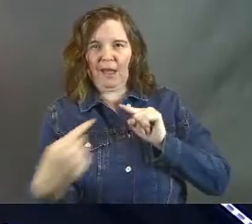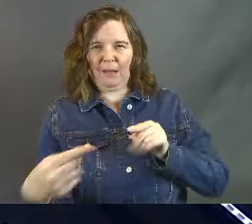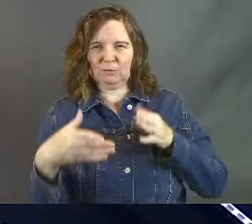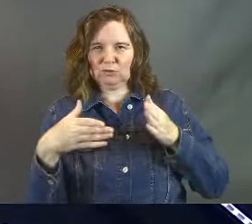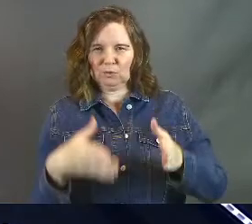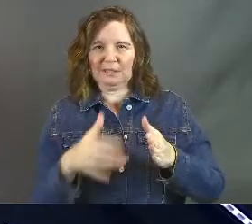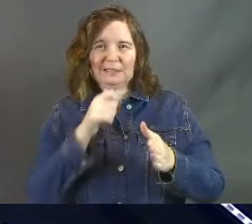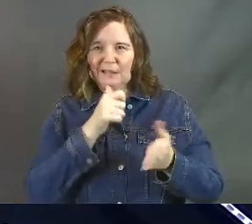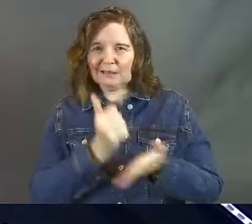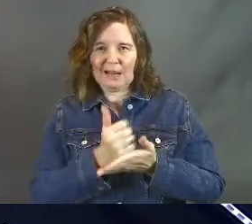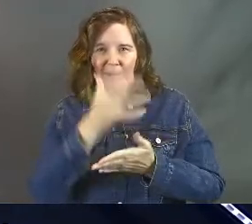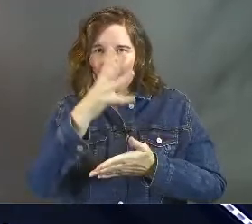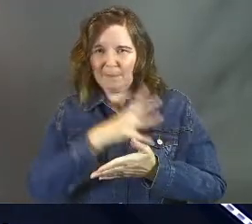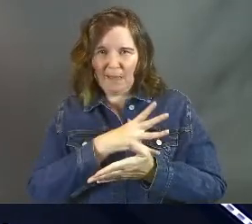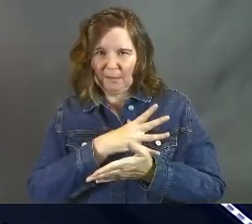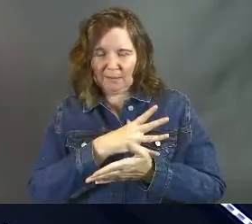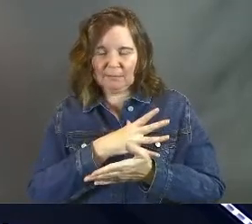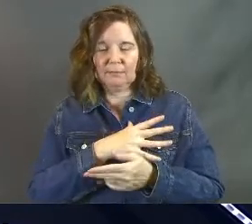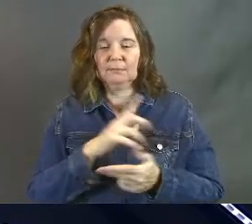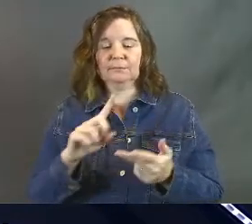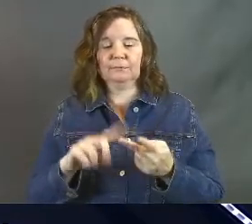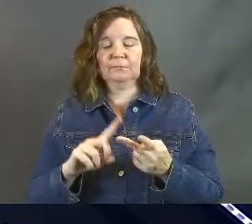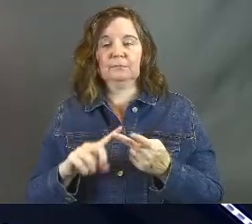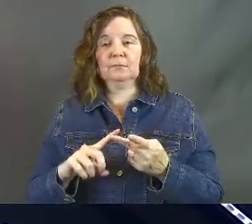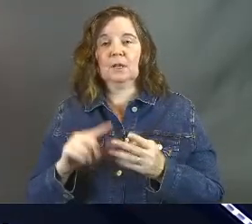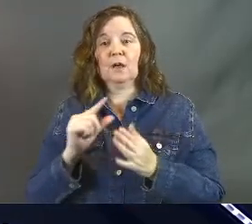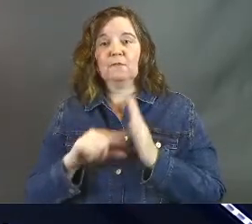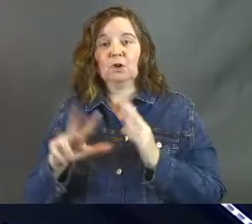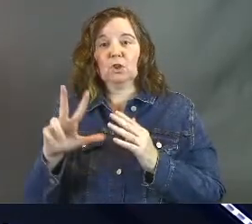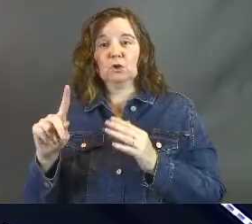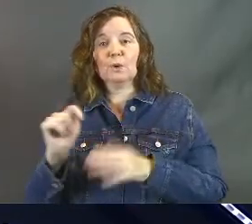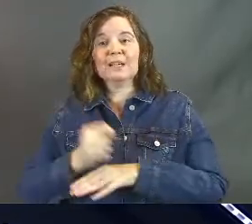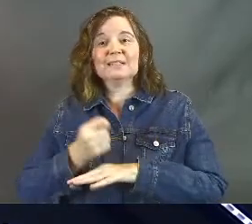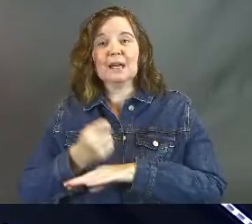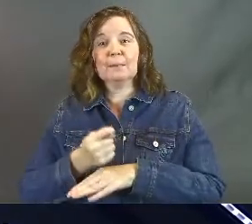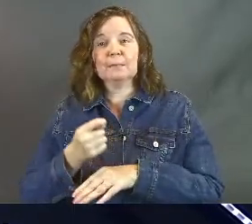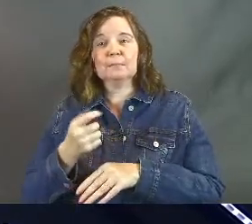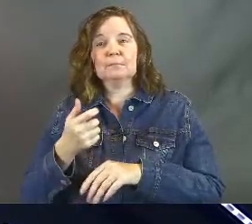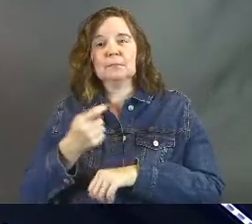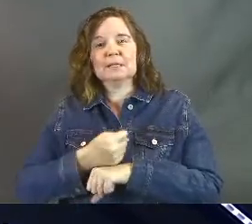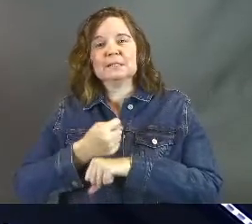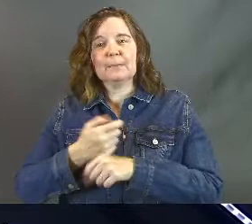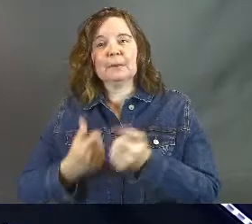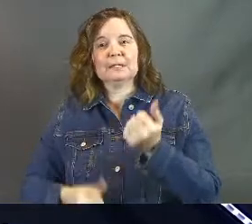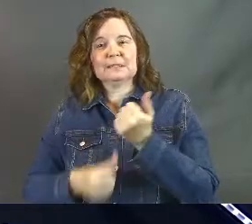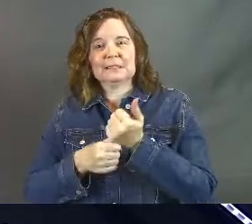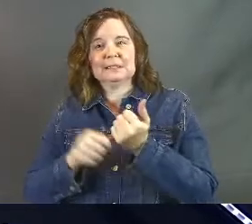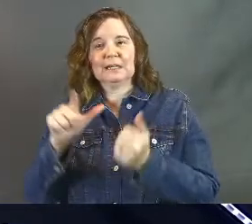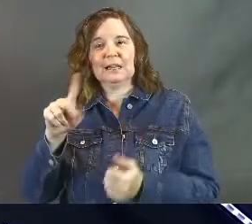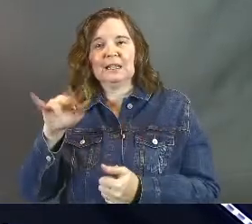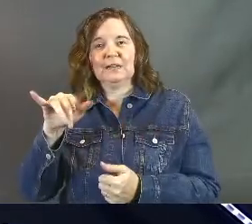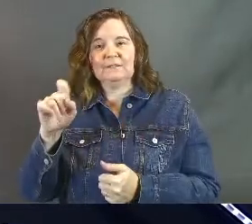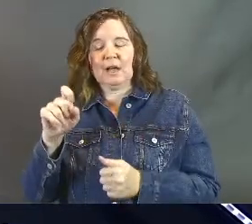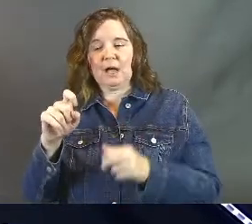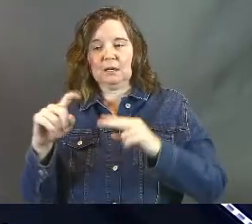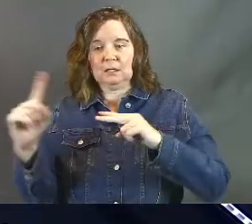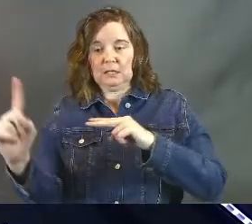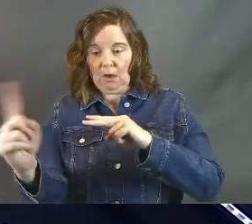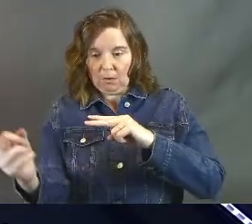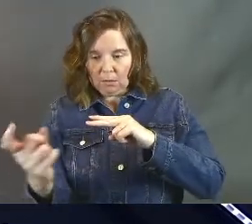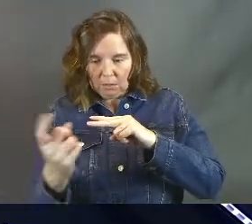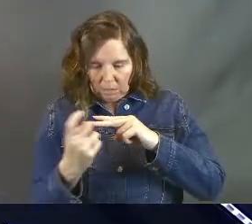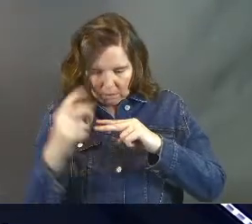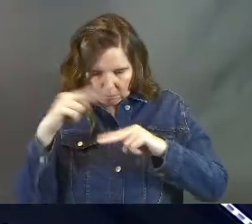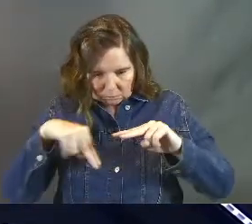who's been left for dead. Verse 32, a temple assistant, that's a Levite, he walks over. He actually runs over to the man to check on